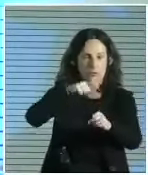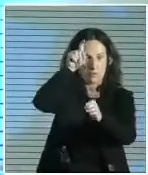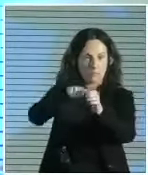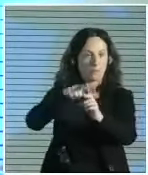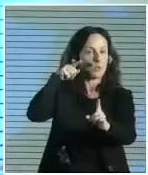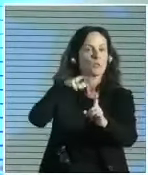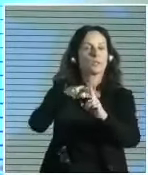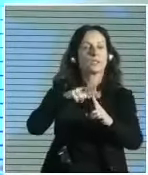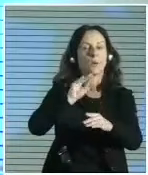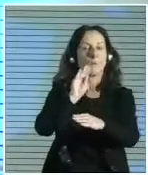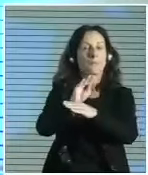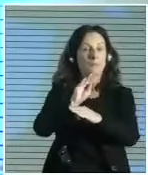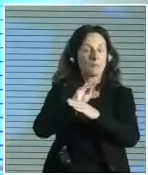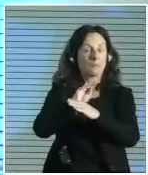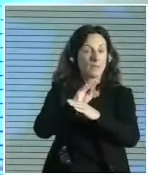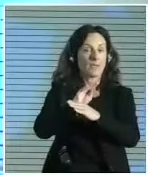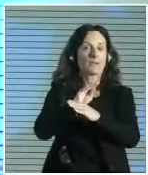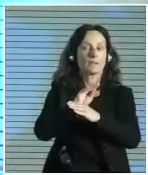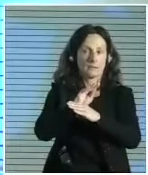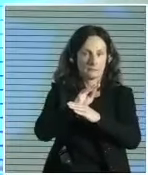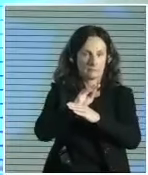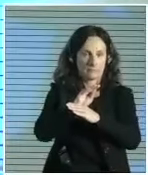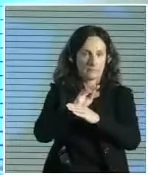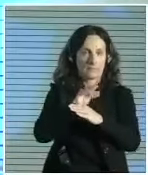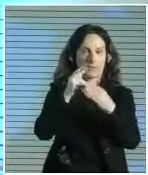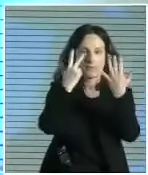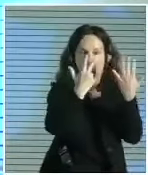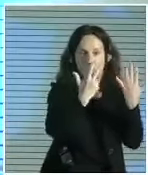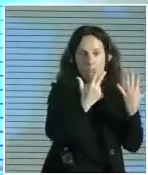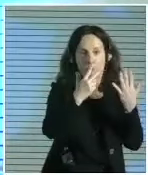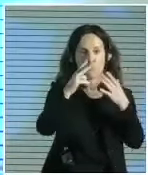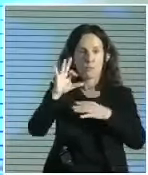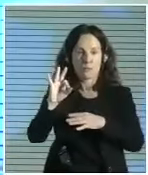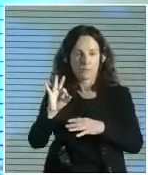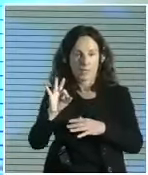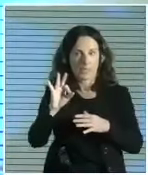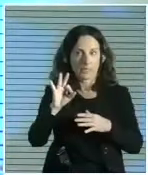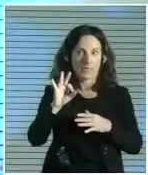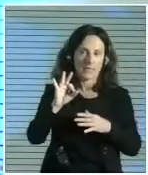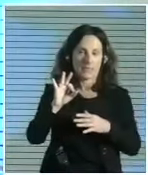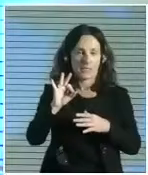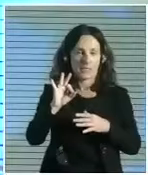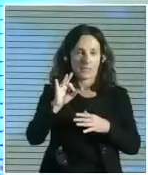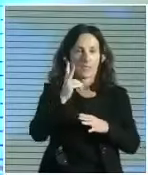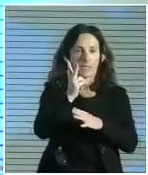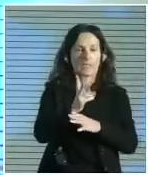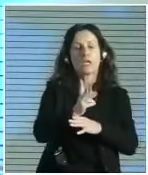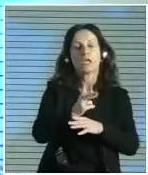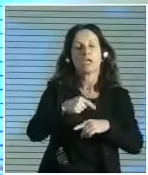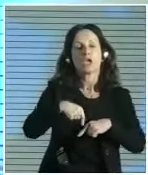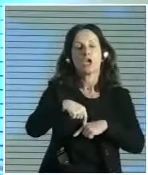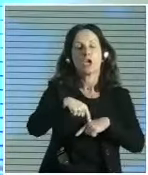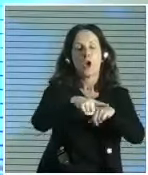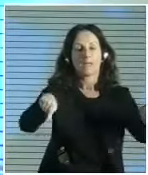million of square kilometers of marine areas. And we deploy a circular economy